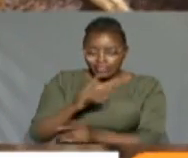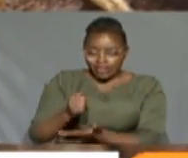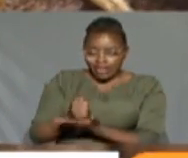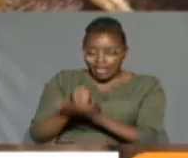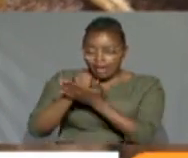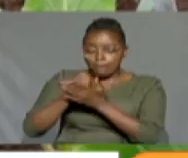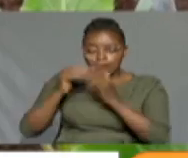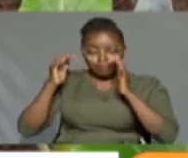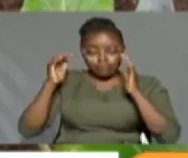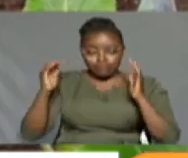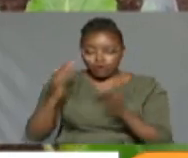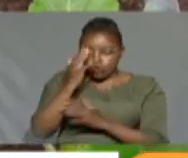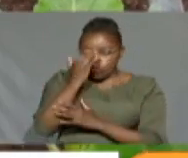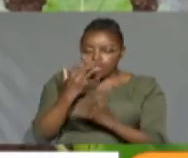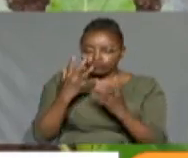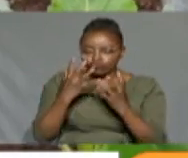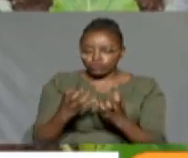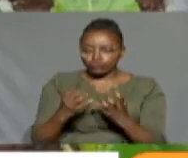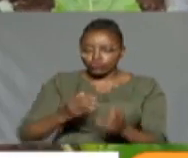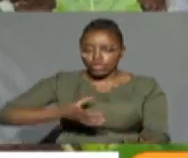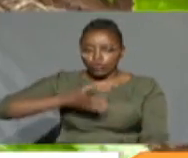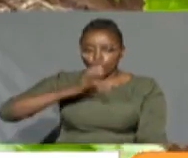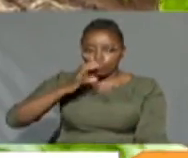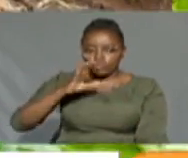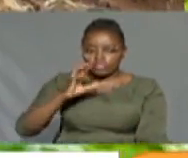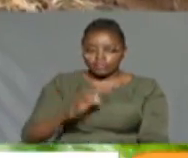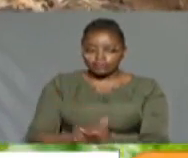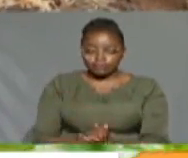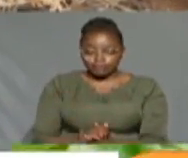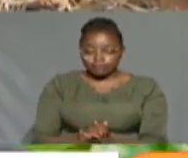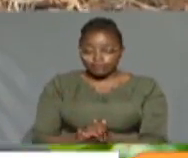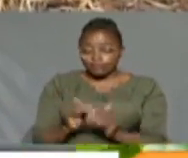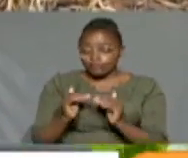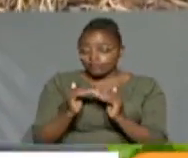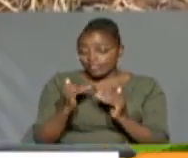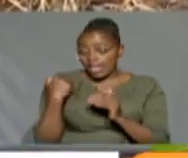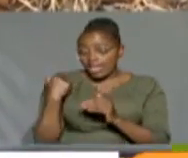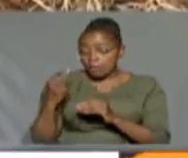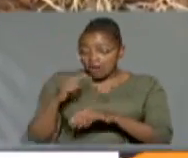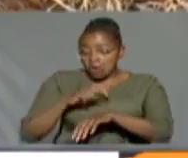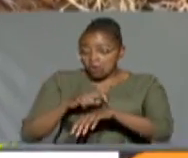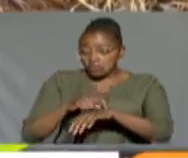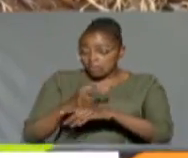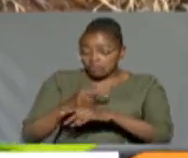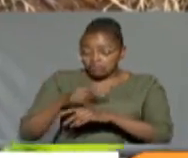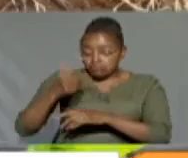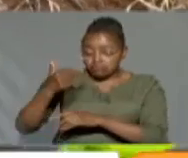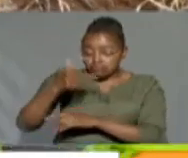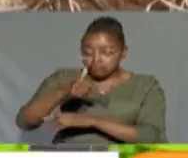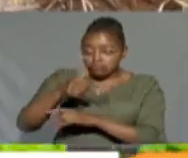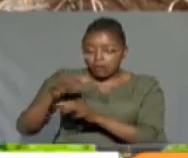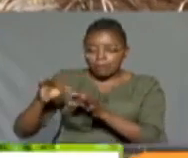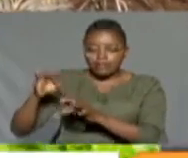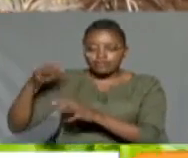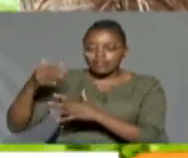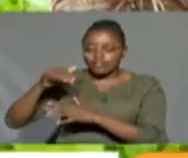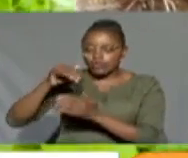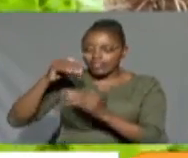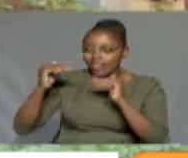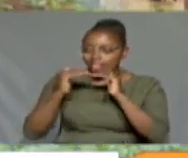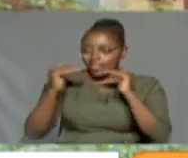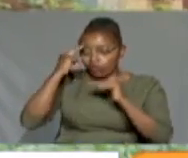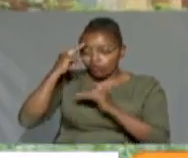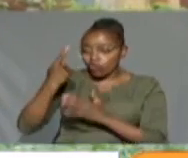helps a great deal in absorption by the plants. The number of times of watering, however, depends on the stage of the crop and